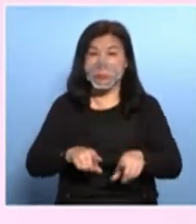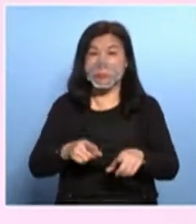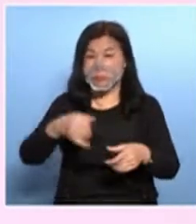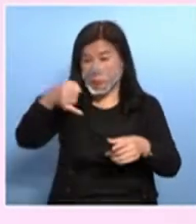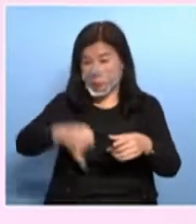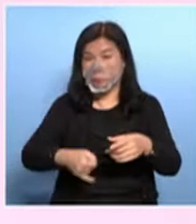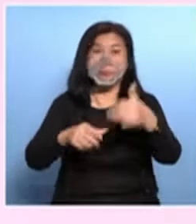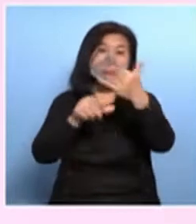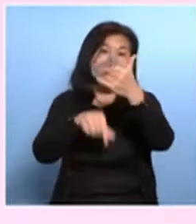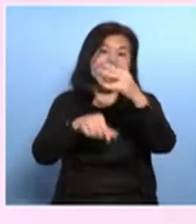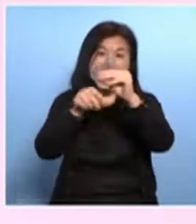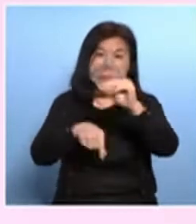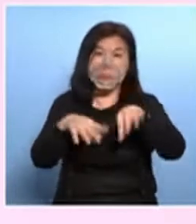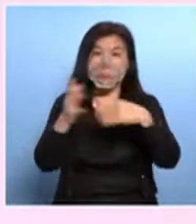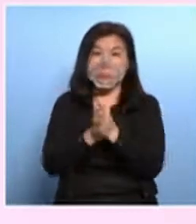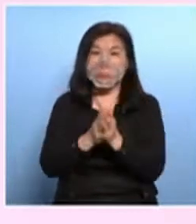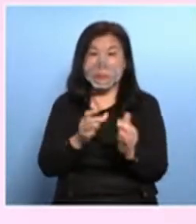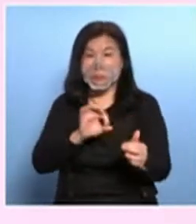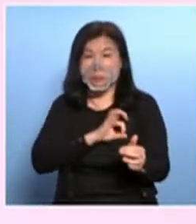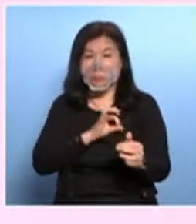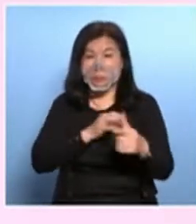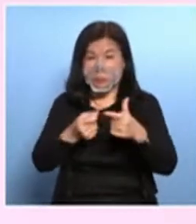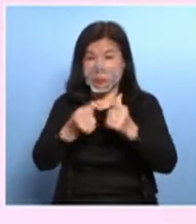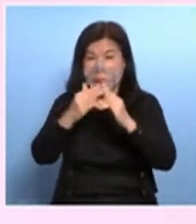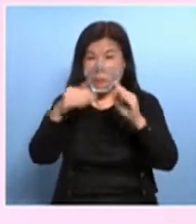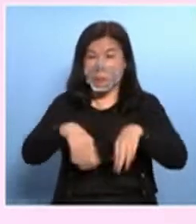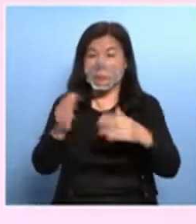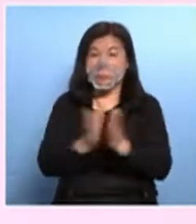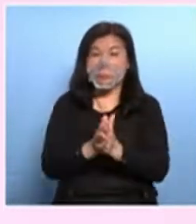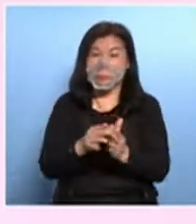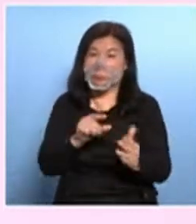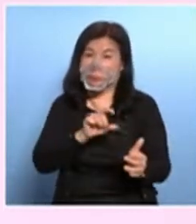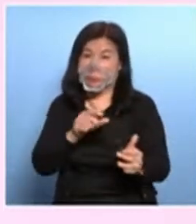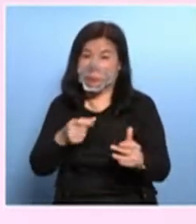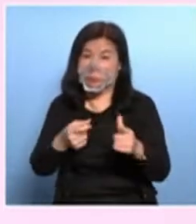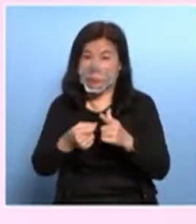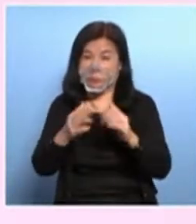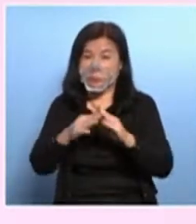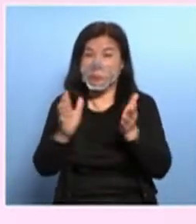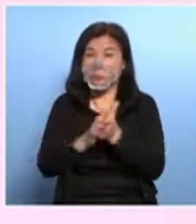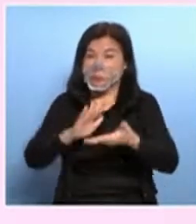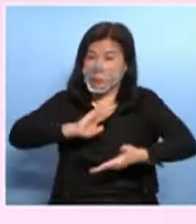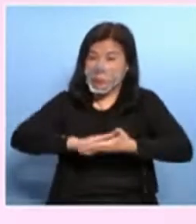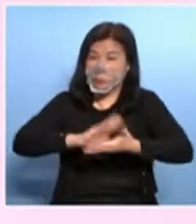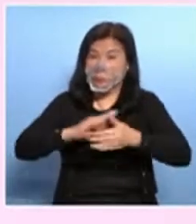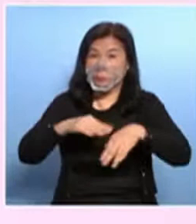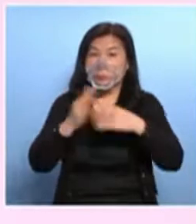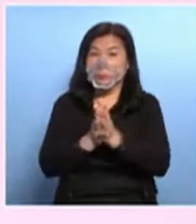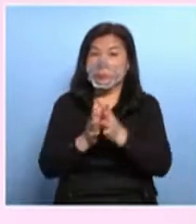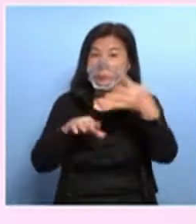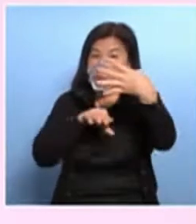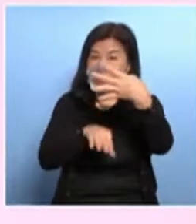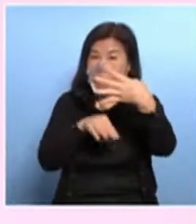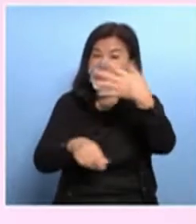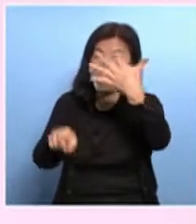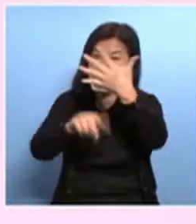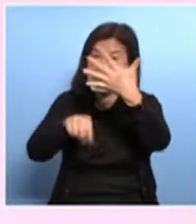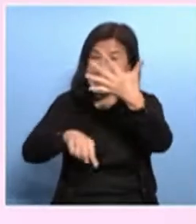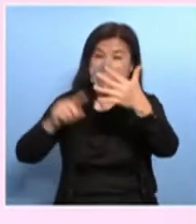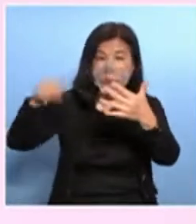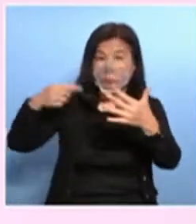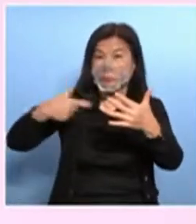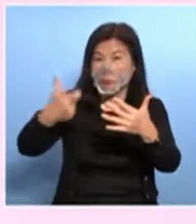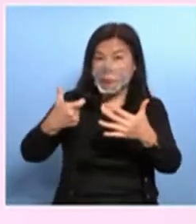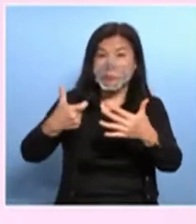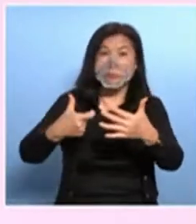HKMC is expected to offer infrastructure financing securitization products with a total value of $450 million